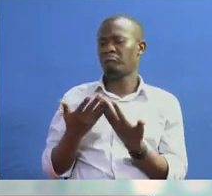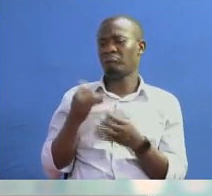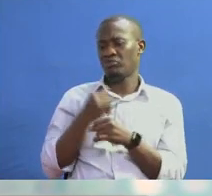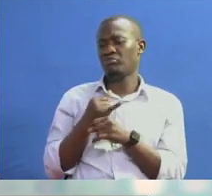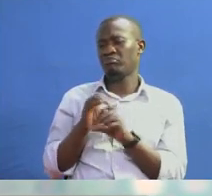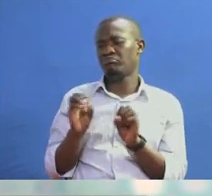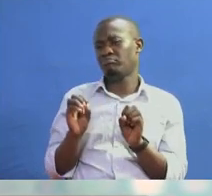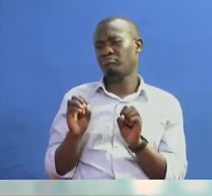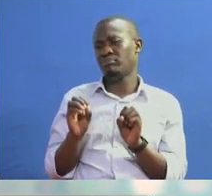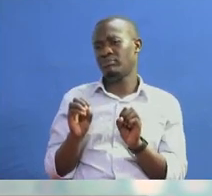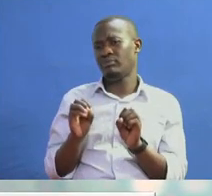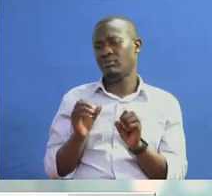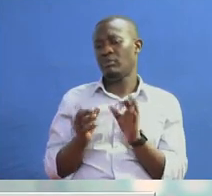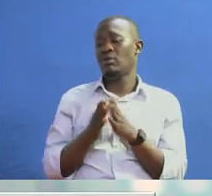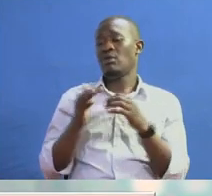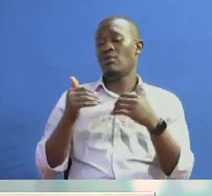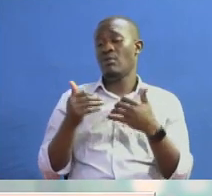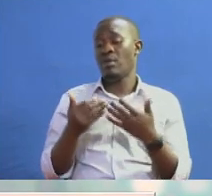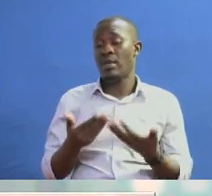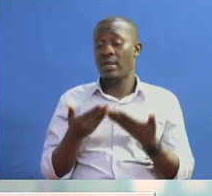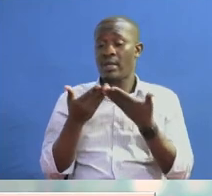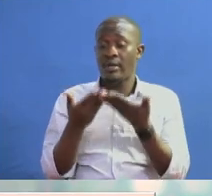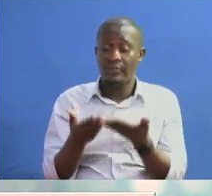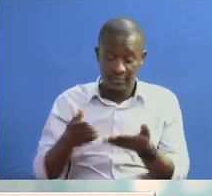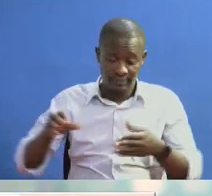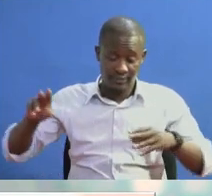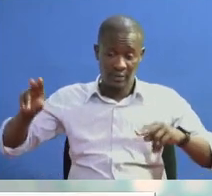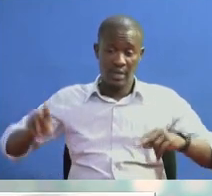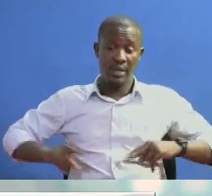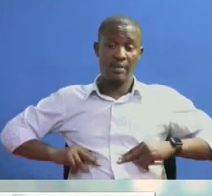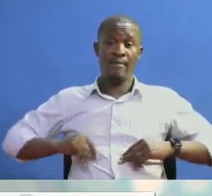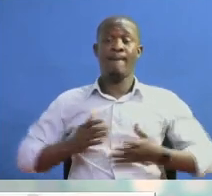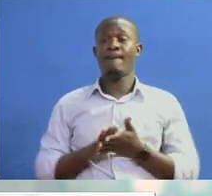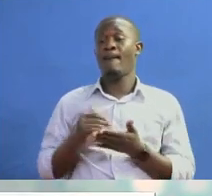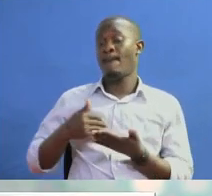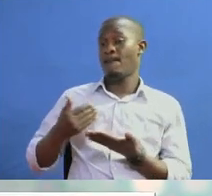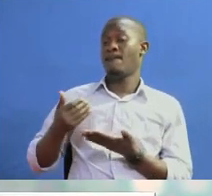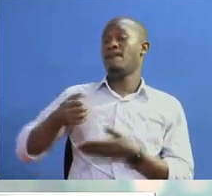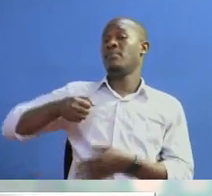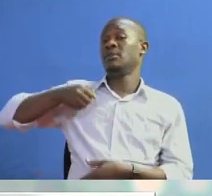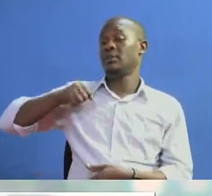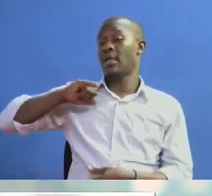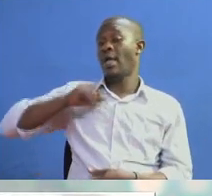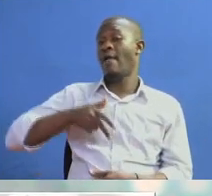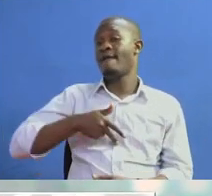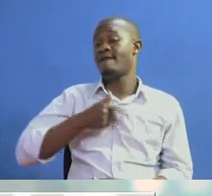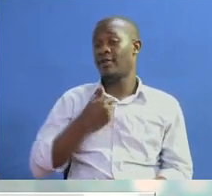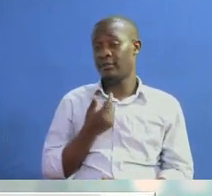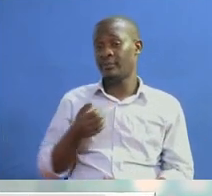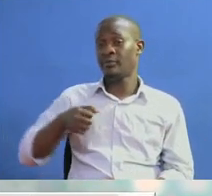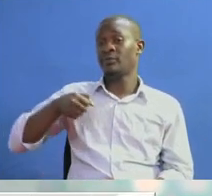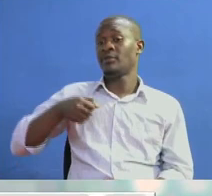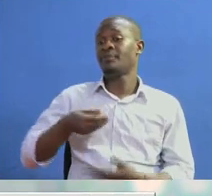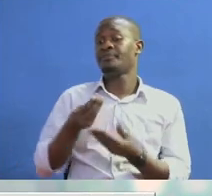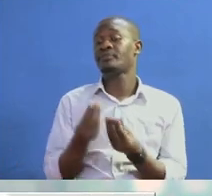So if we are being given enough budget, and this one is like, I feel if the budget is given